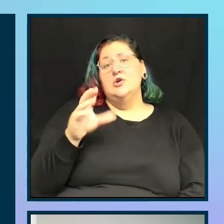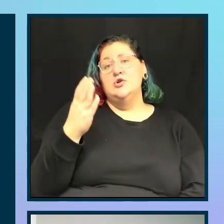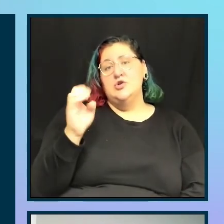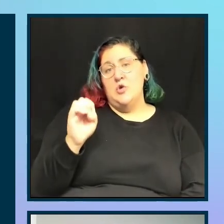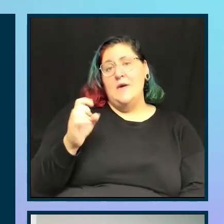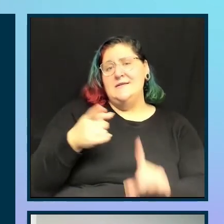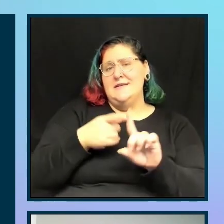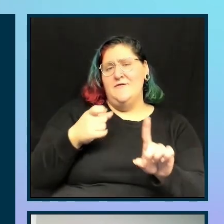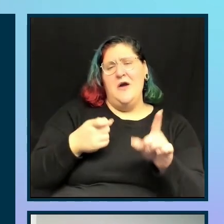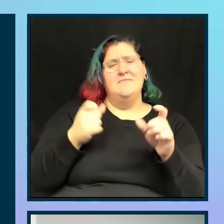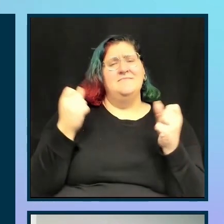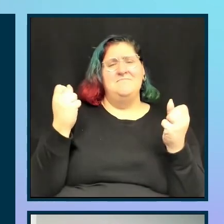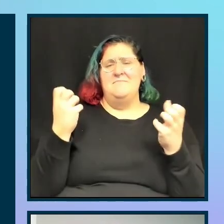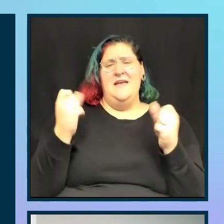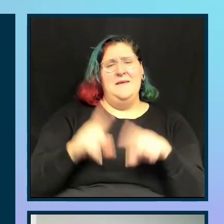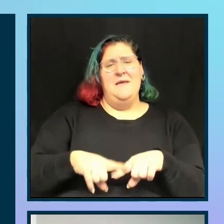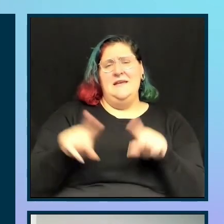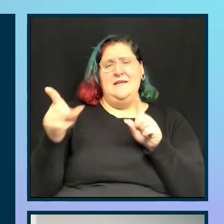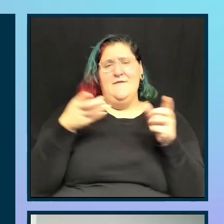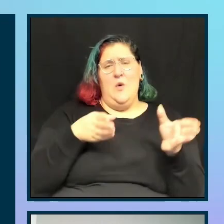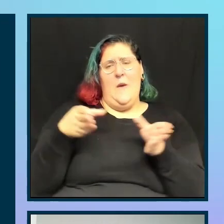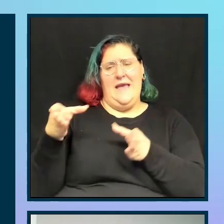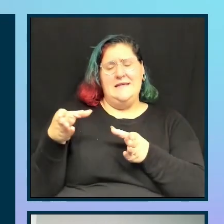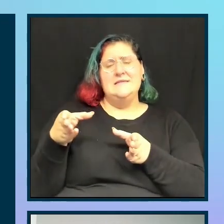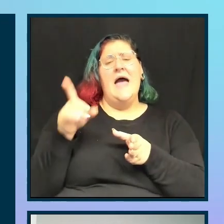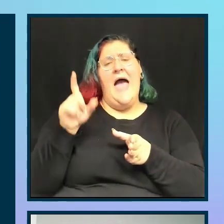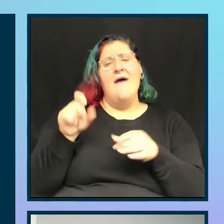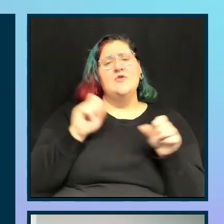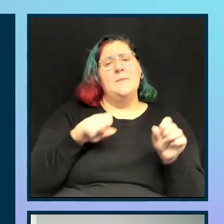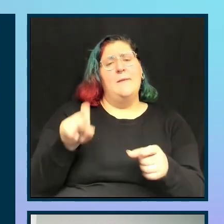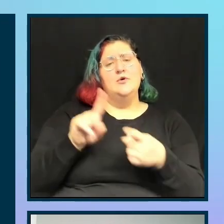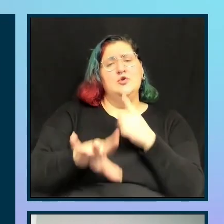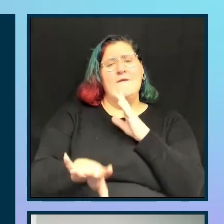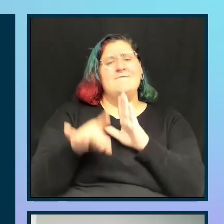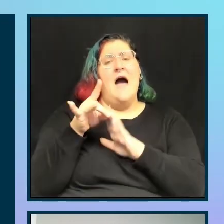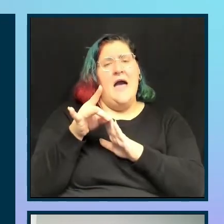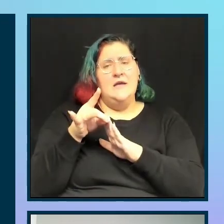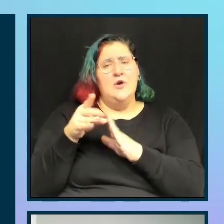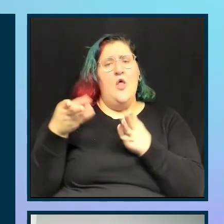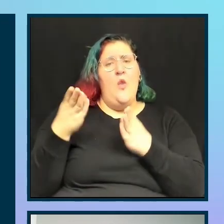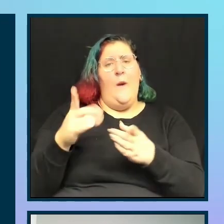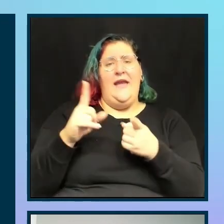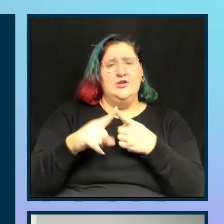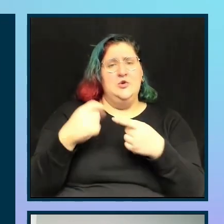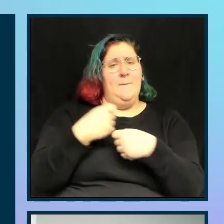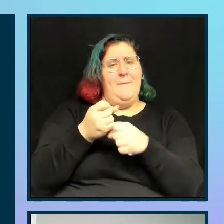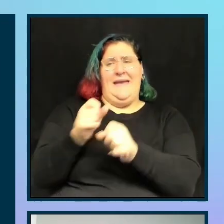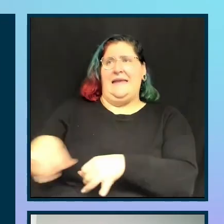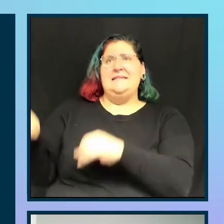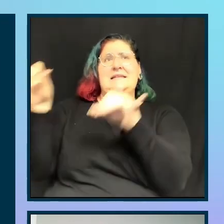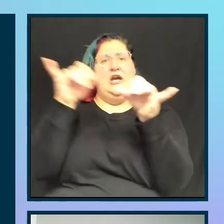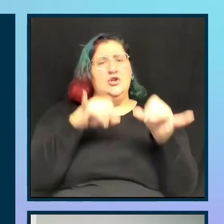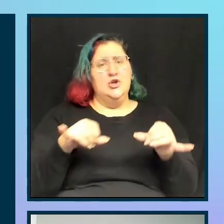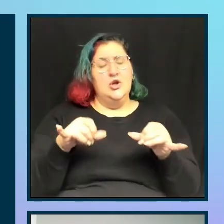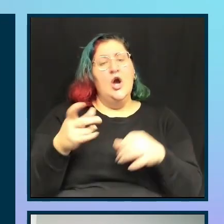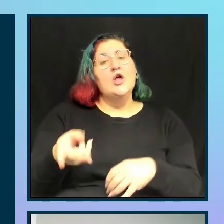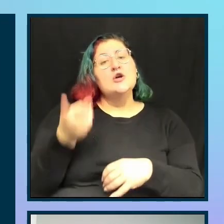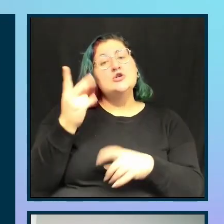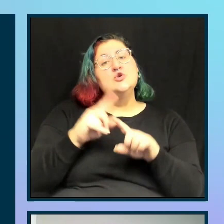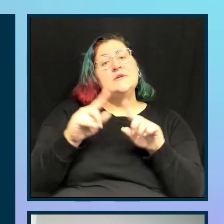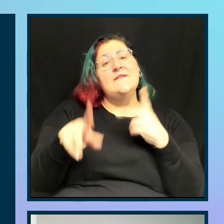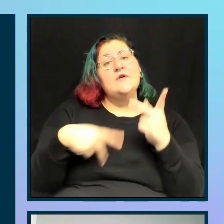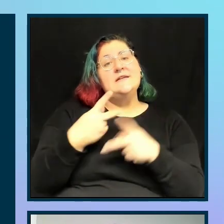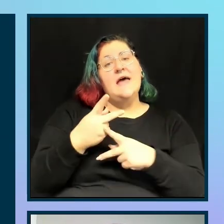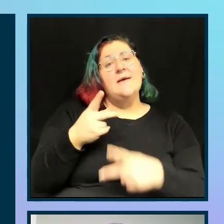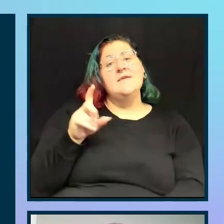variety of different forms, one needs to find a mechanism to be able to standardize or normalize the content. There are 2 different types of